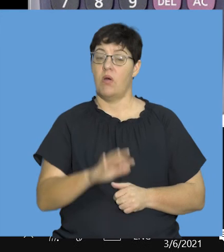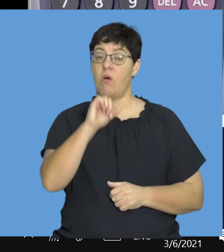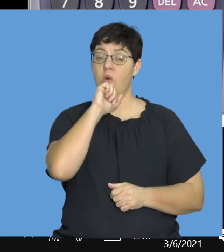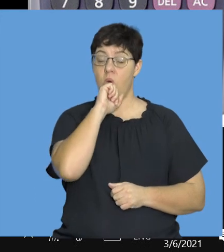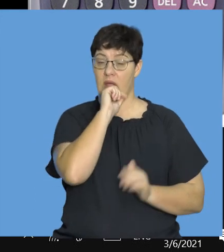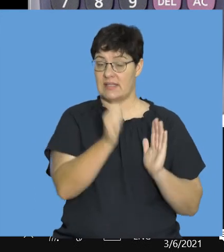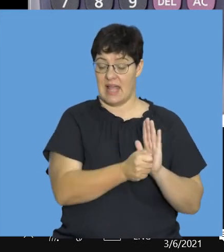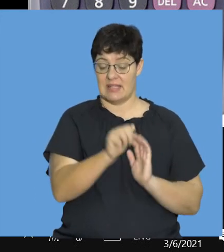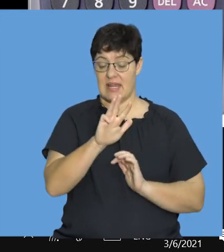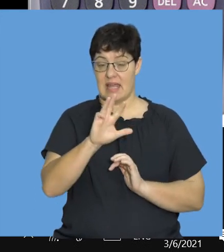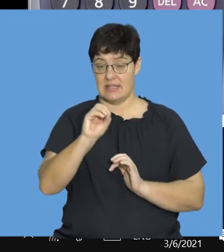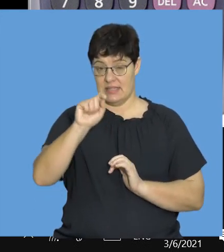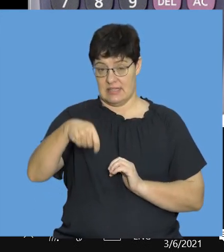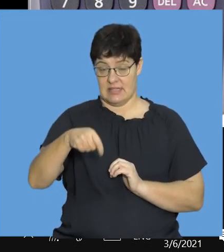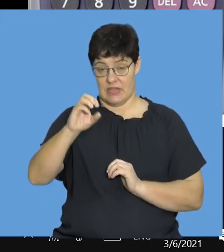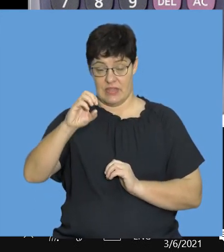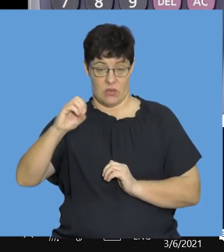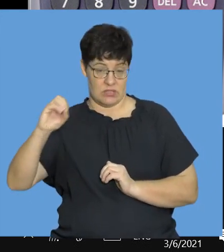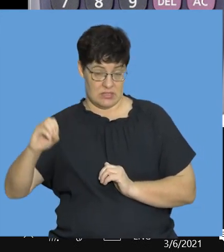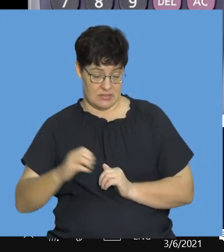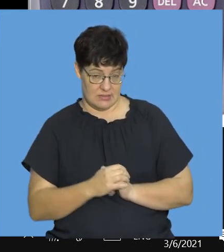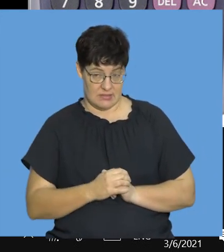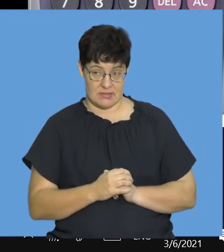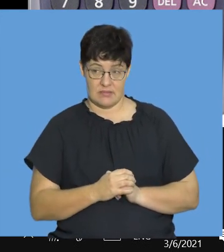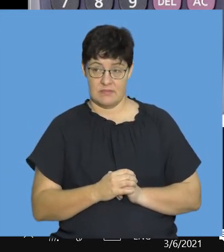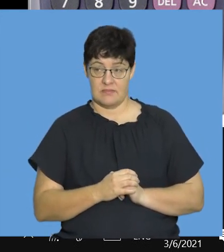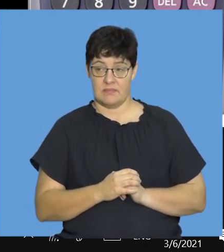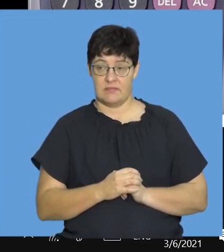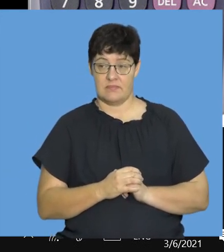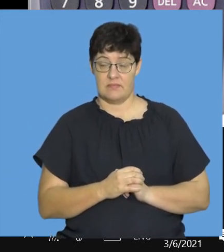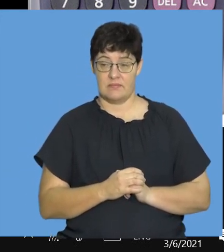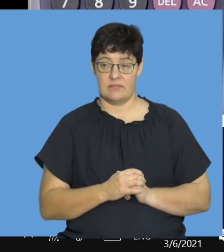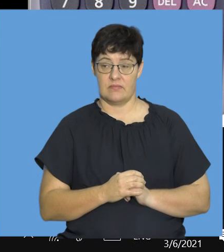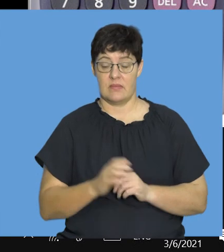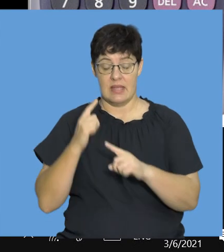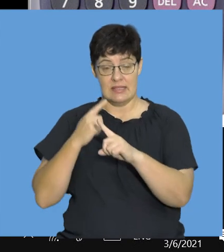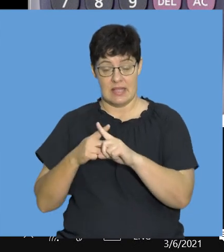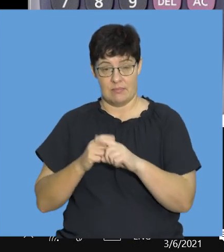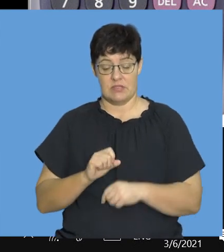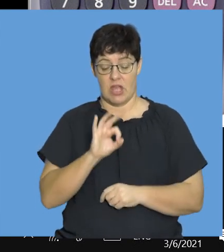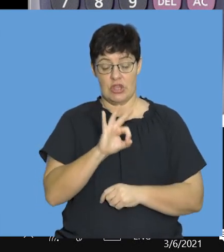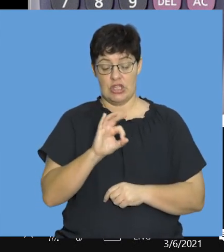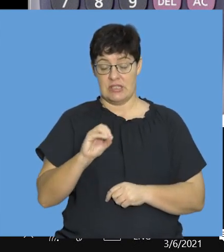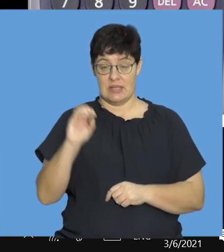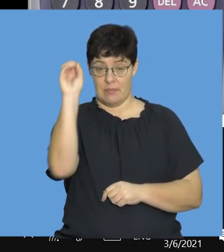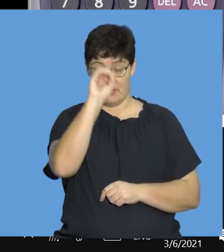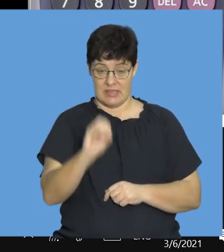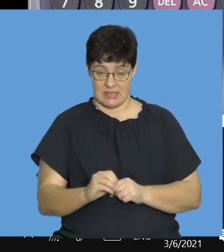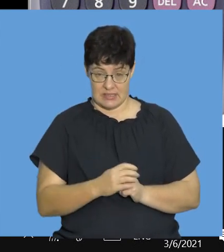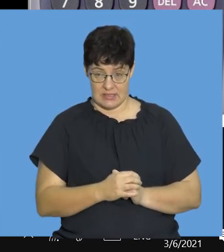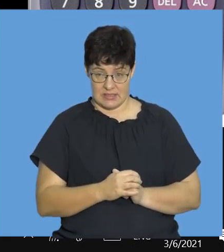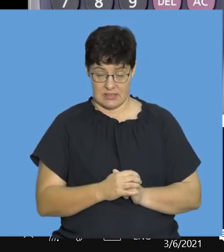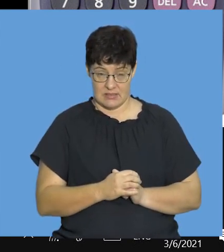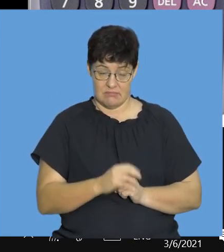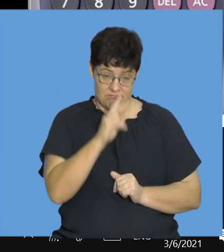of 90,000. Let's do that. 90,000 times, what's the percentage? Here you can